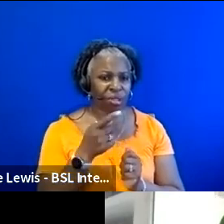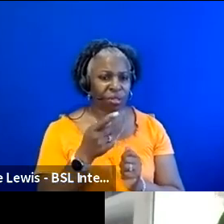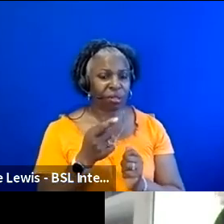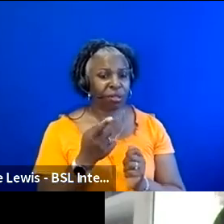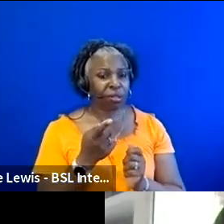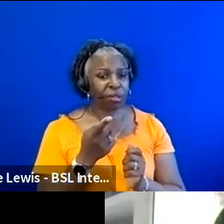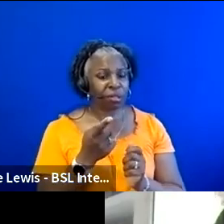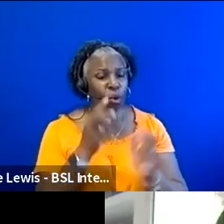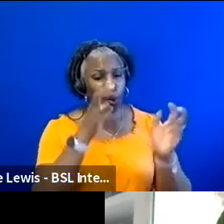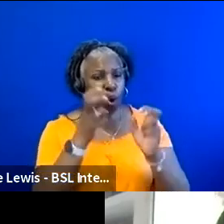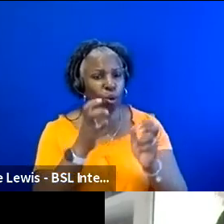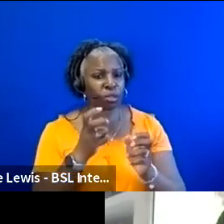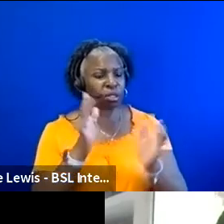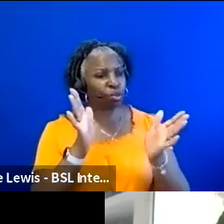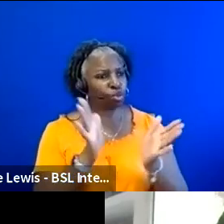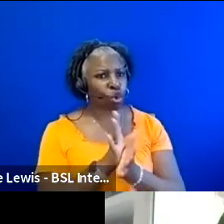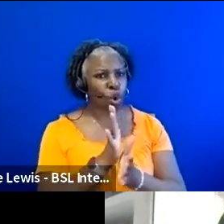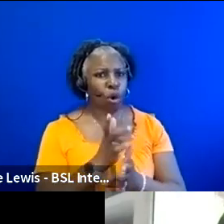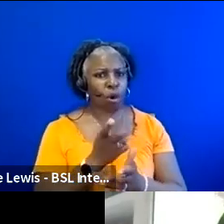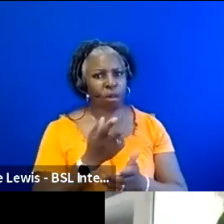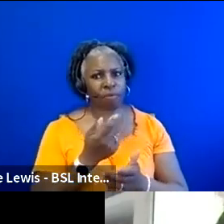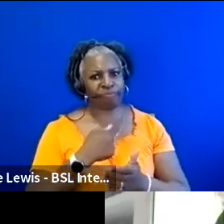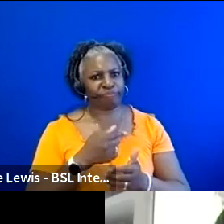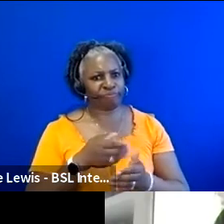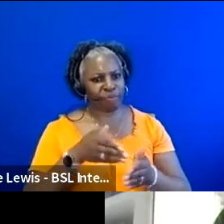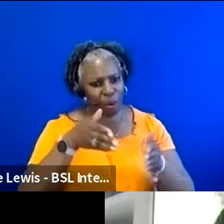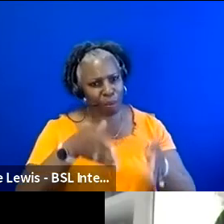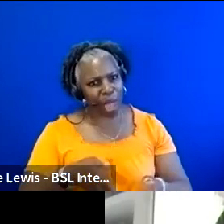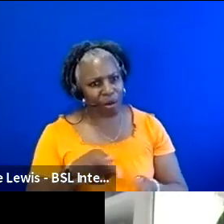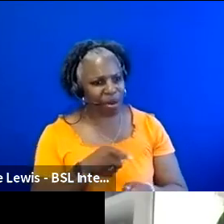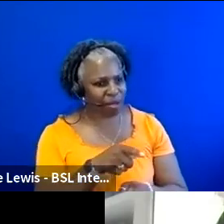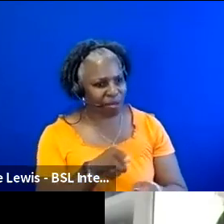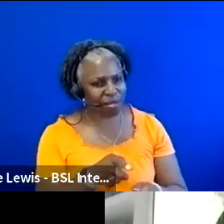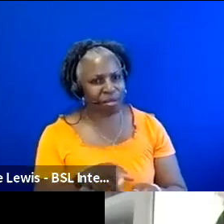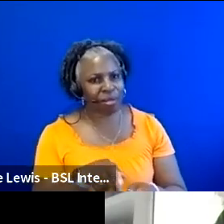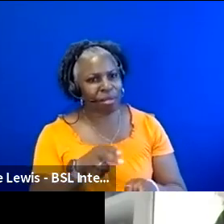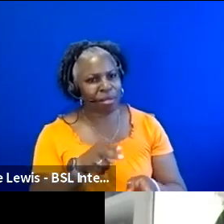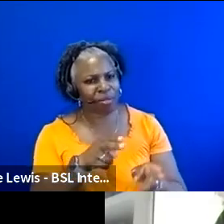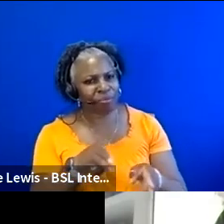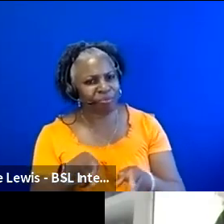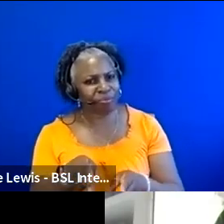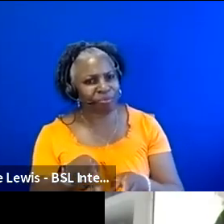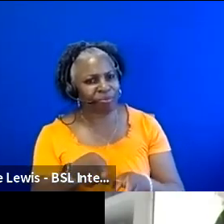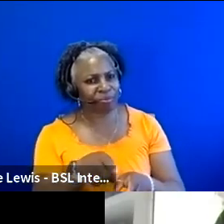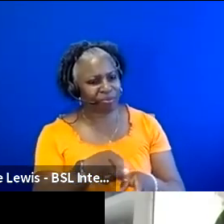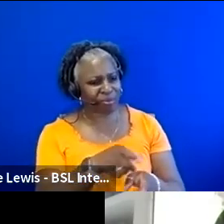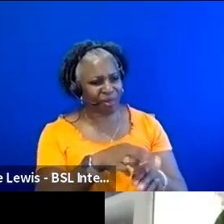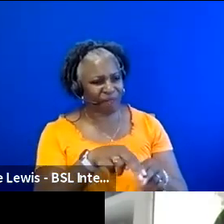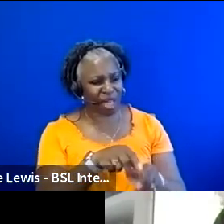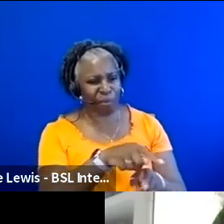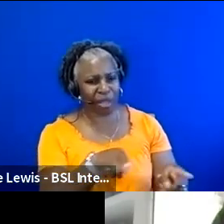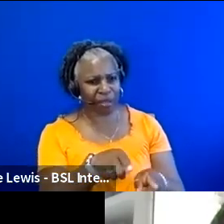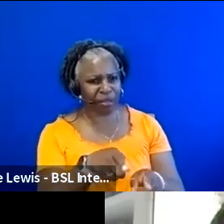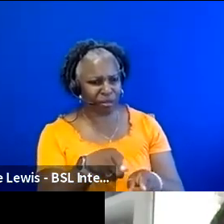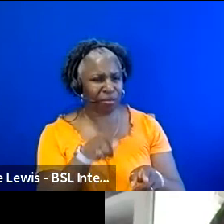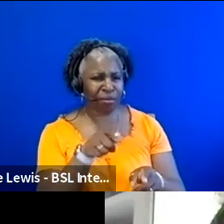them." For him, it's kind of giving closure to families. So I felt that mm-hmm. was one of, to my mind, one of your most